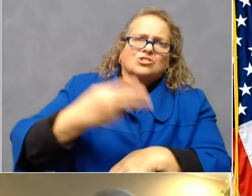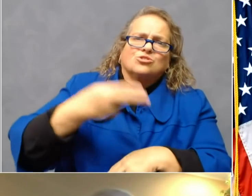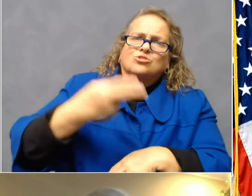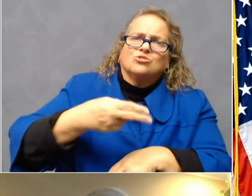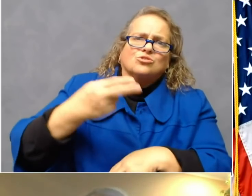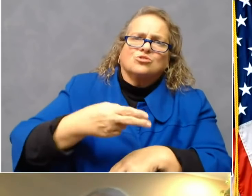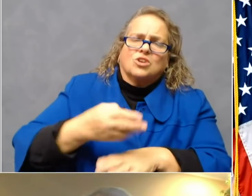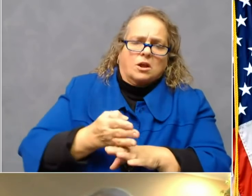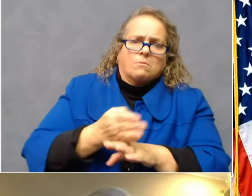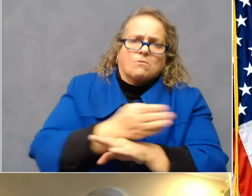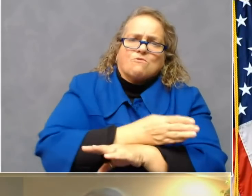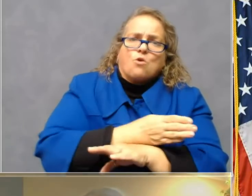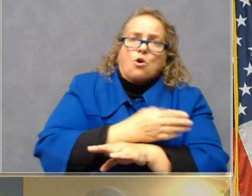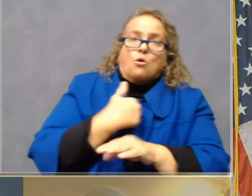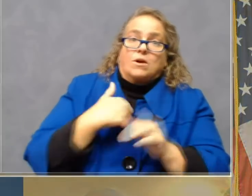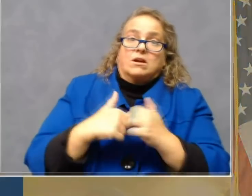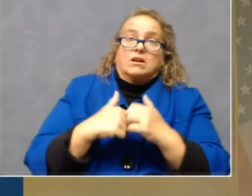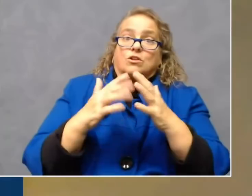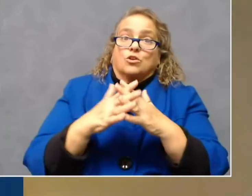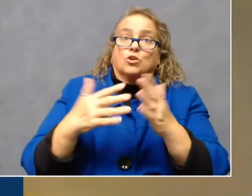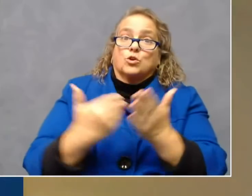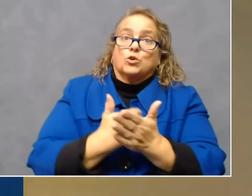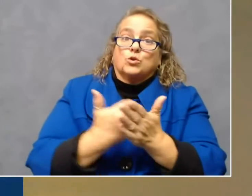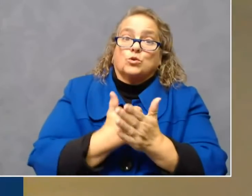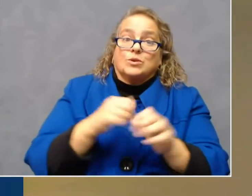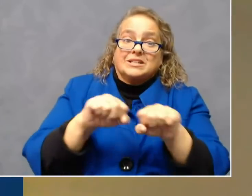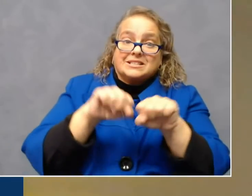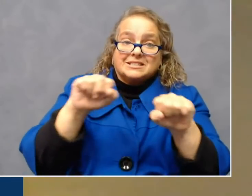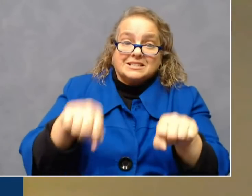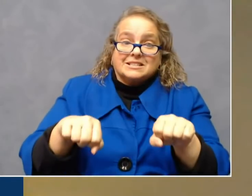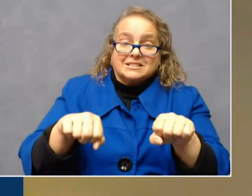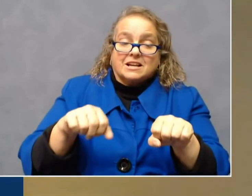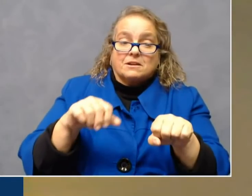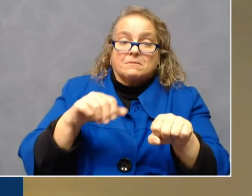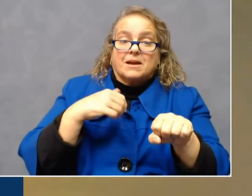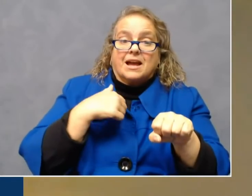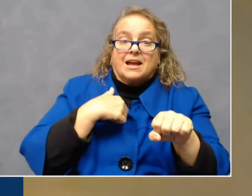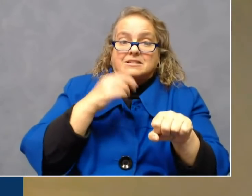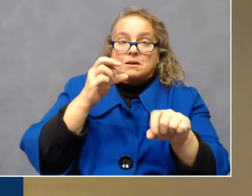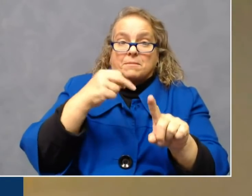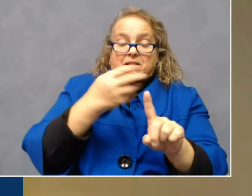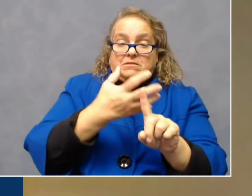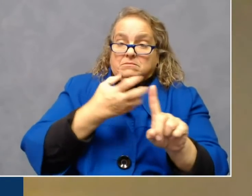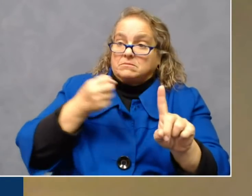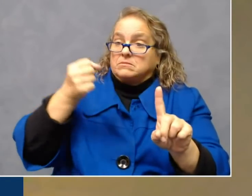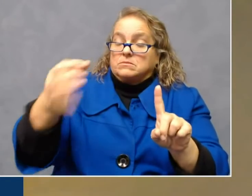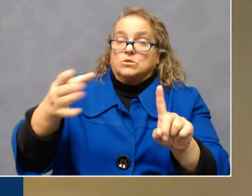been decentralized and housed in the 61 local health departments.